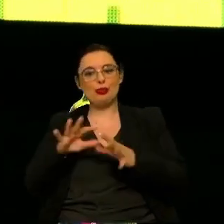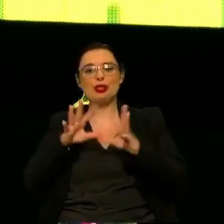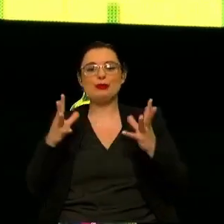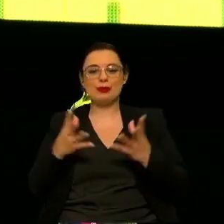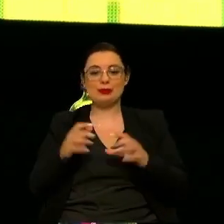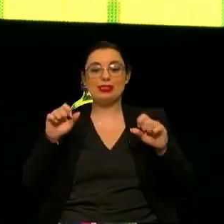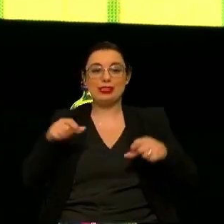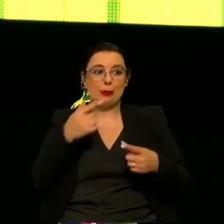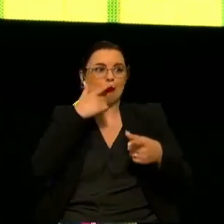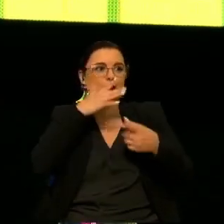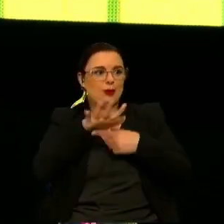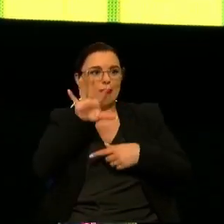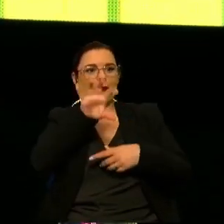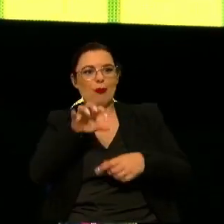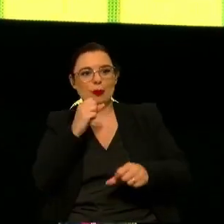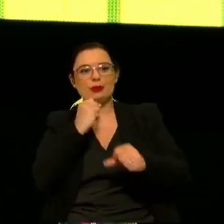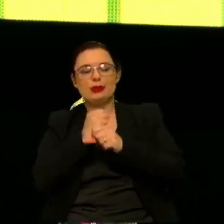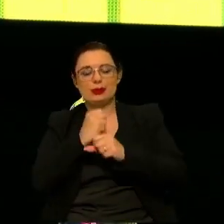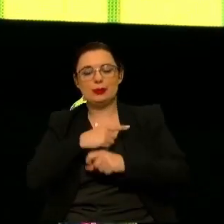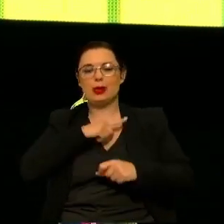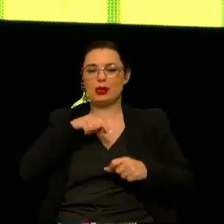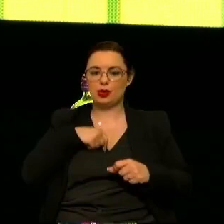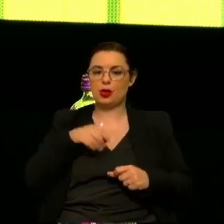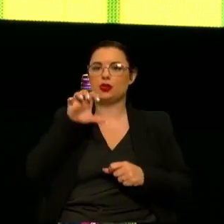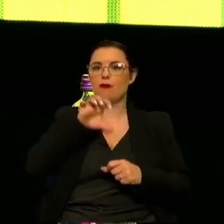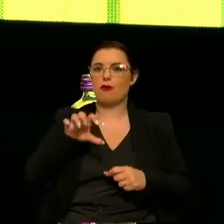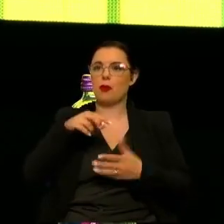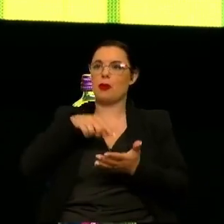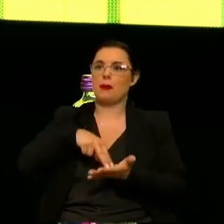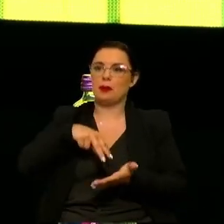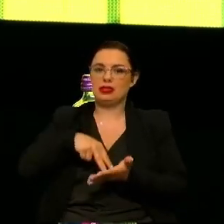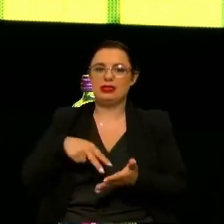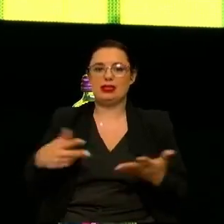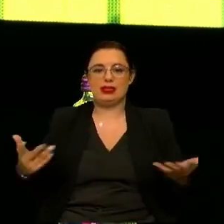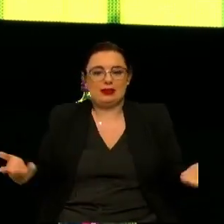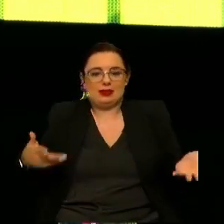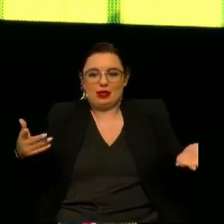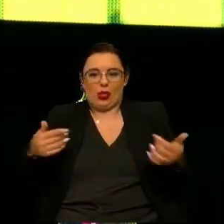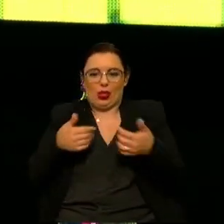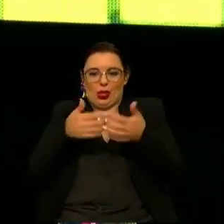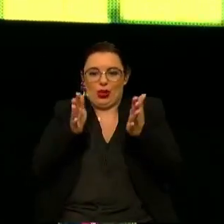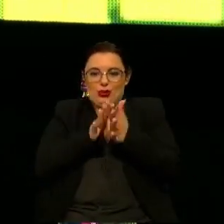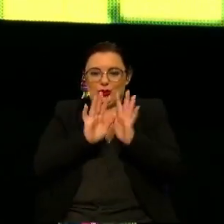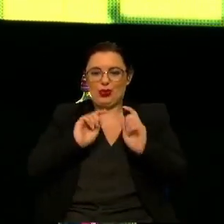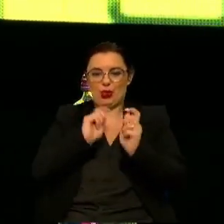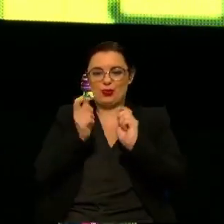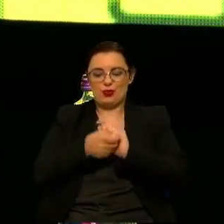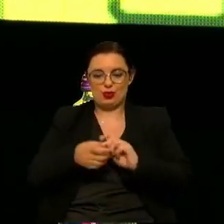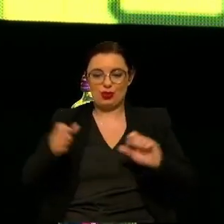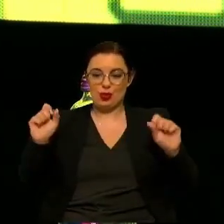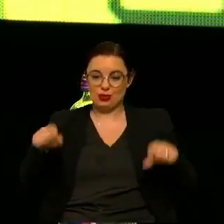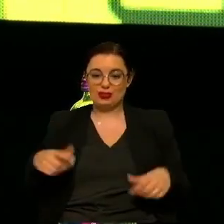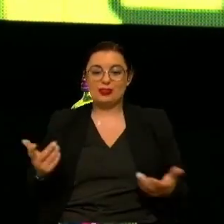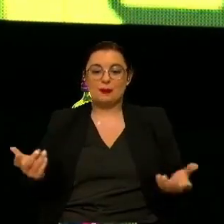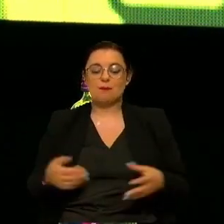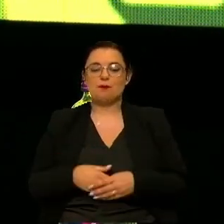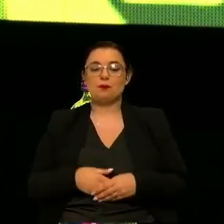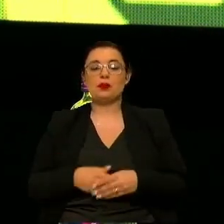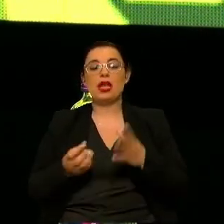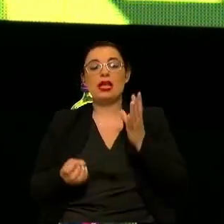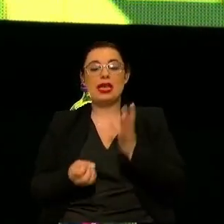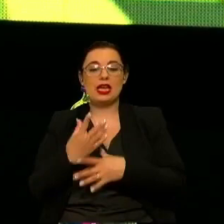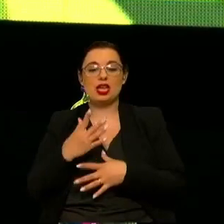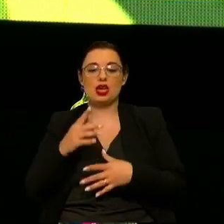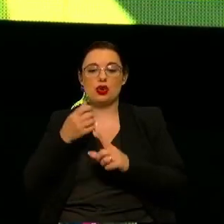quite important, the way we work, the way we are present. Everything has changed